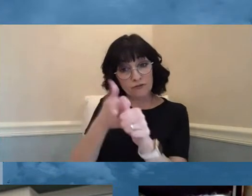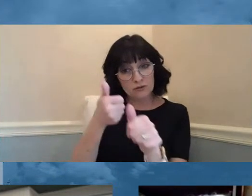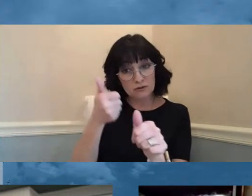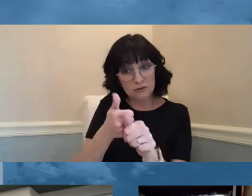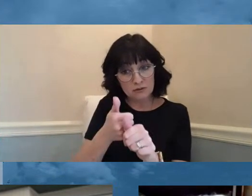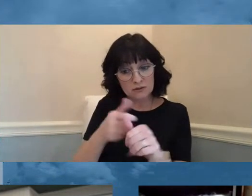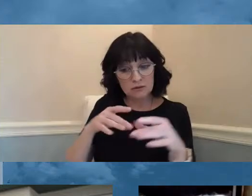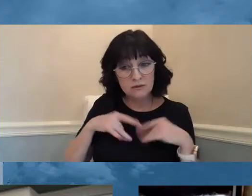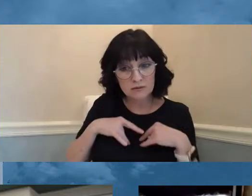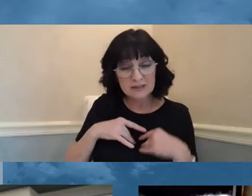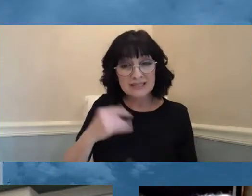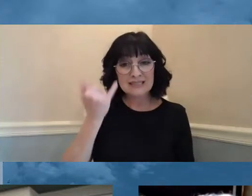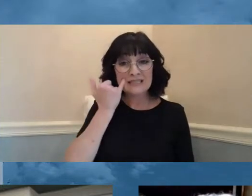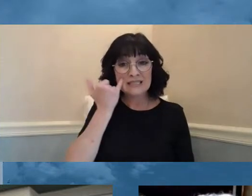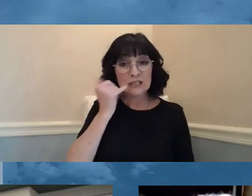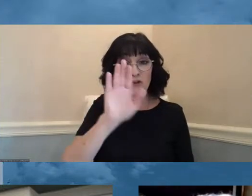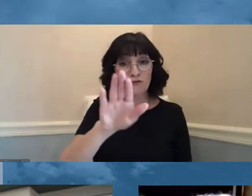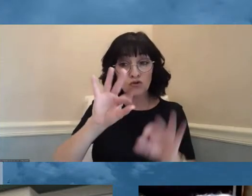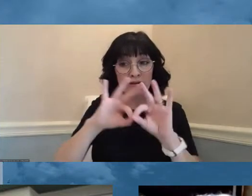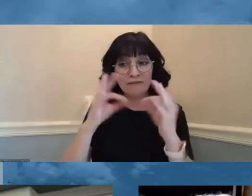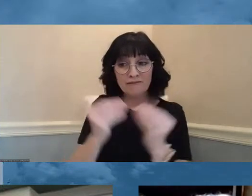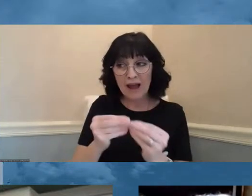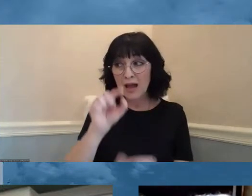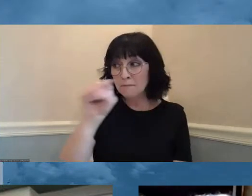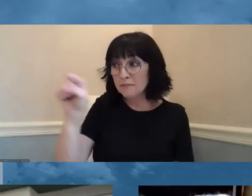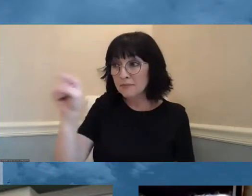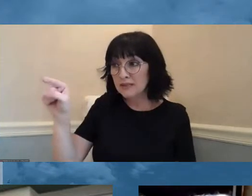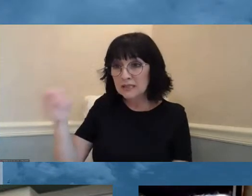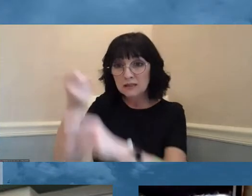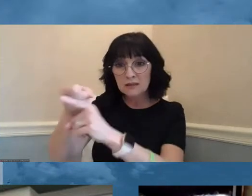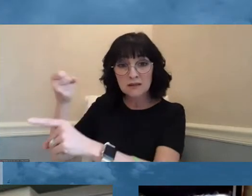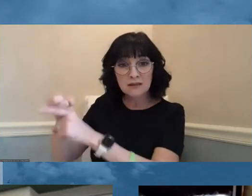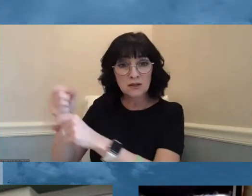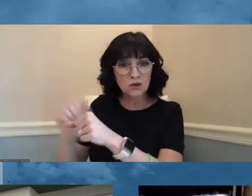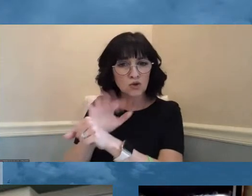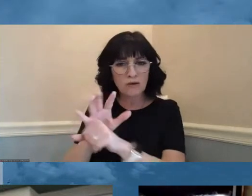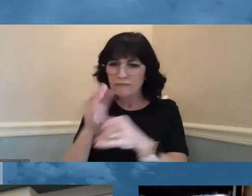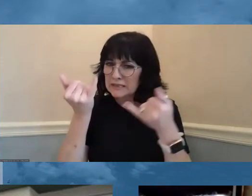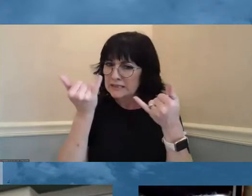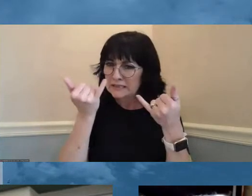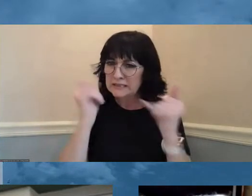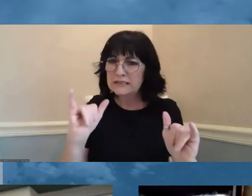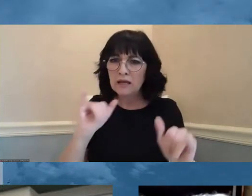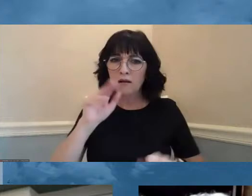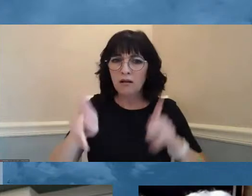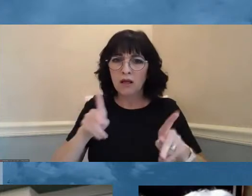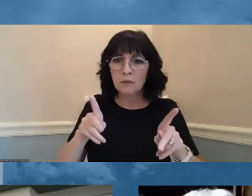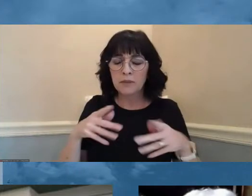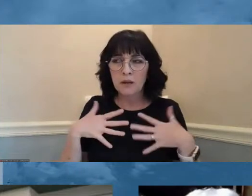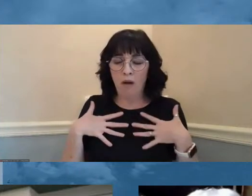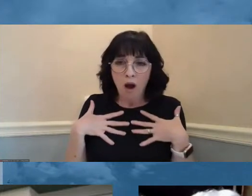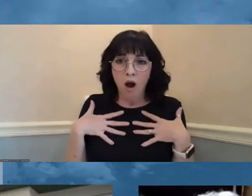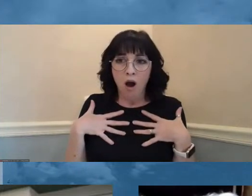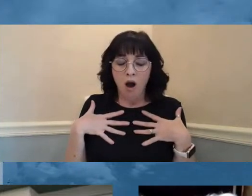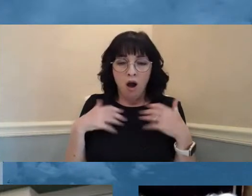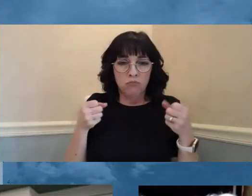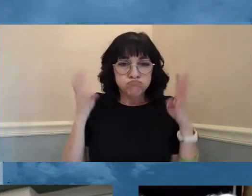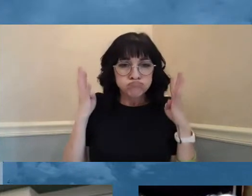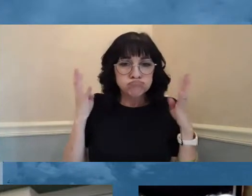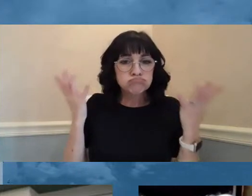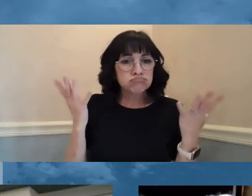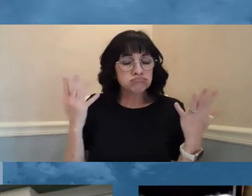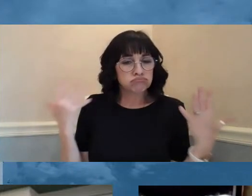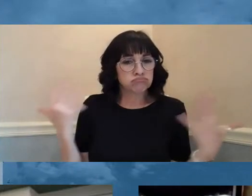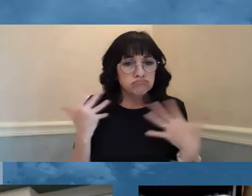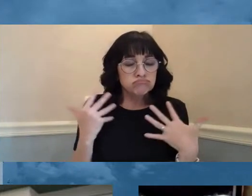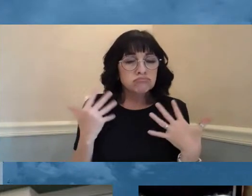is still a devastating problem. And that's a really good point. And it goes to, I know, a lot of the questions that were pre-submitted. You know, we're